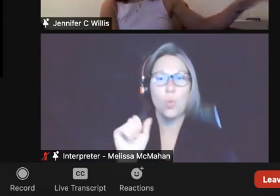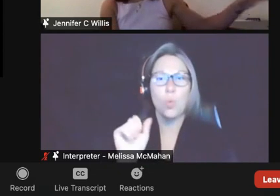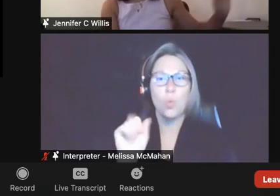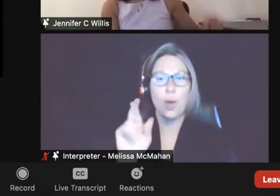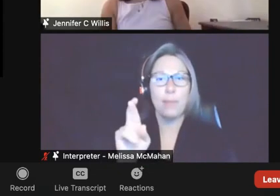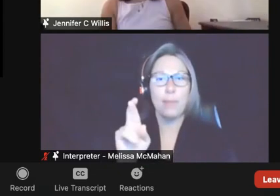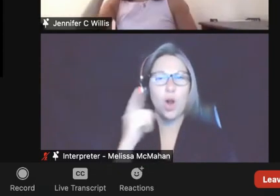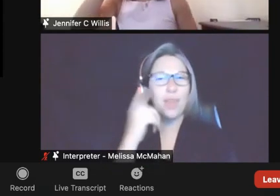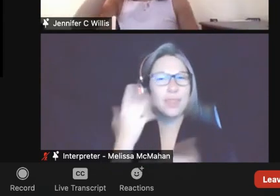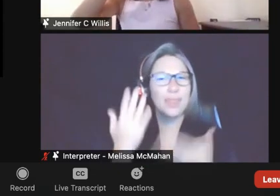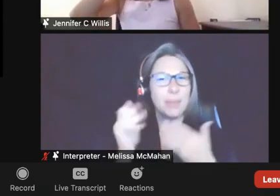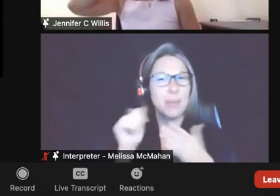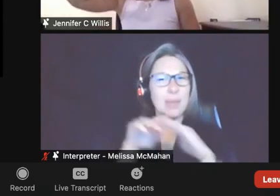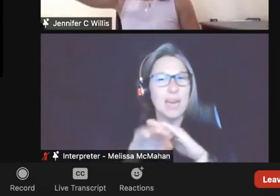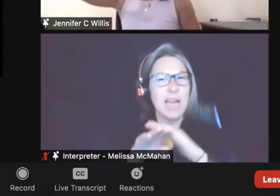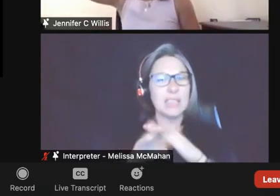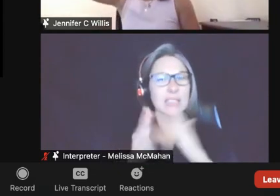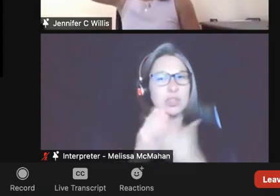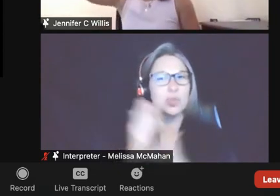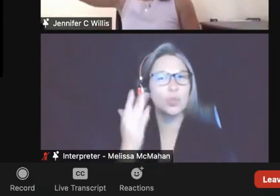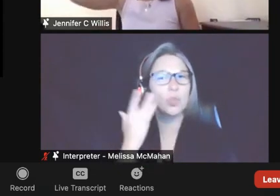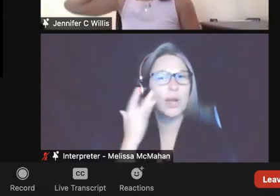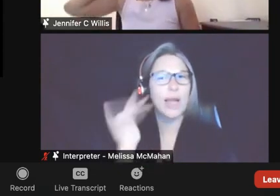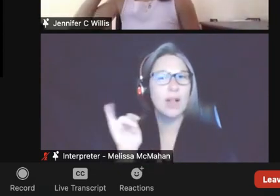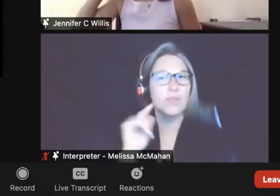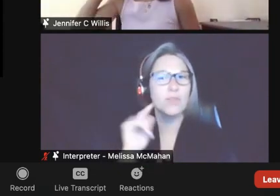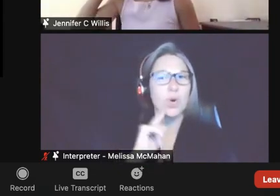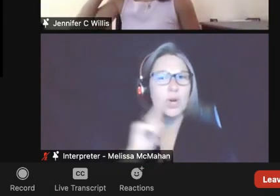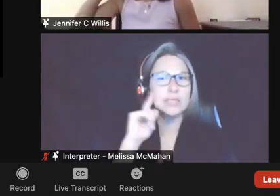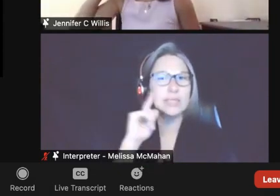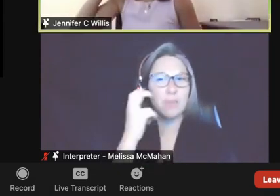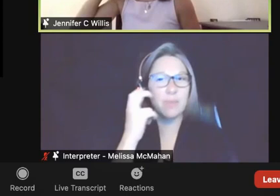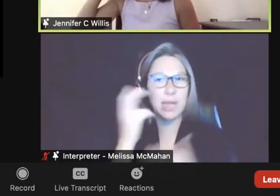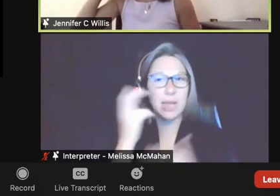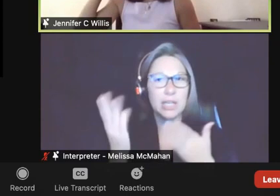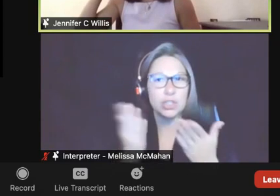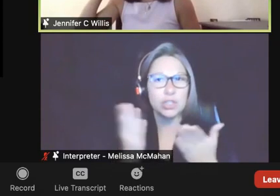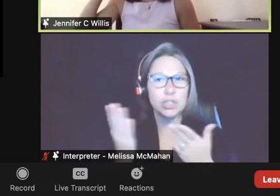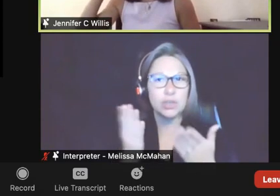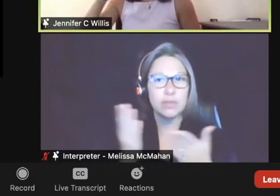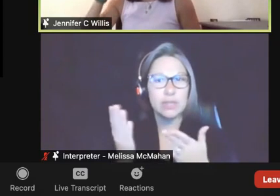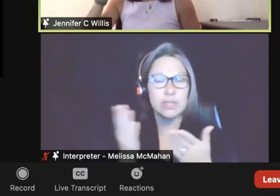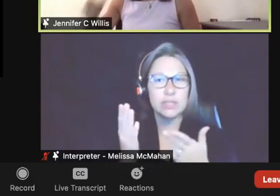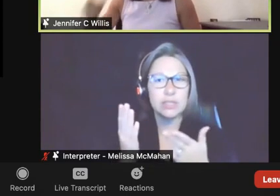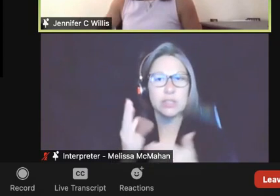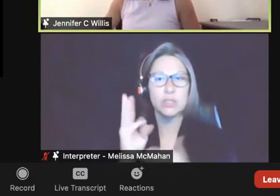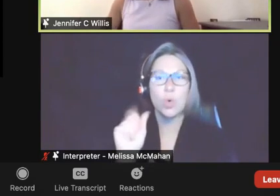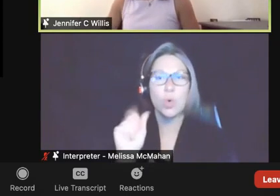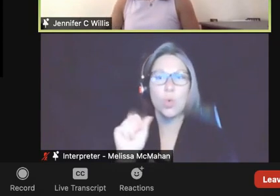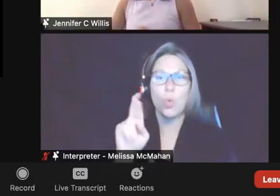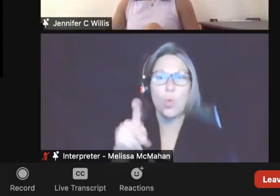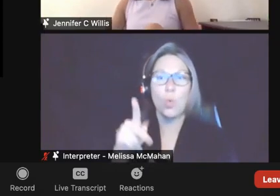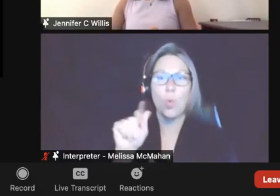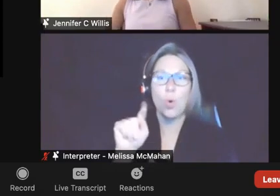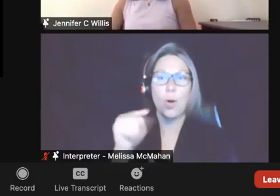the California Deafblind Services from Maurice Belote. Or Path to Literacy. Or Path to Literacy, right?